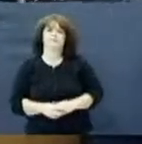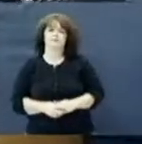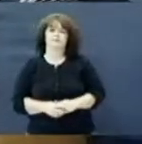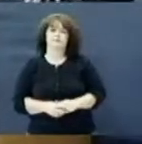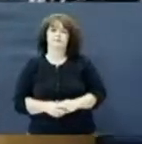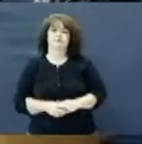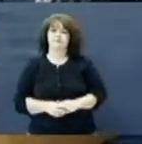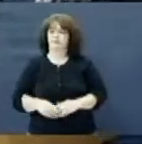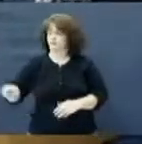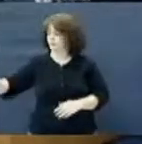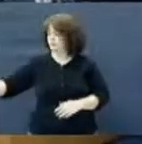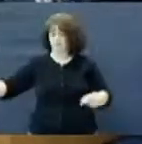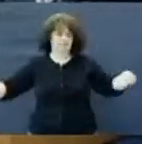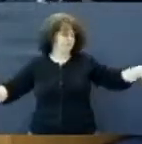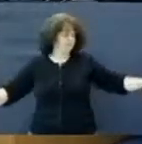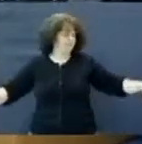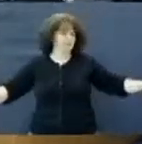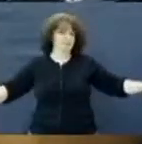Get